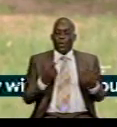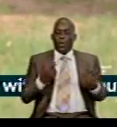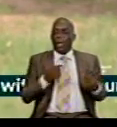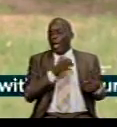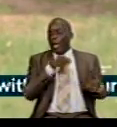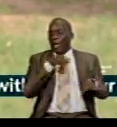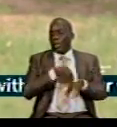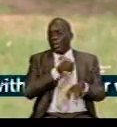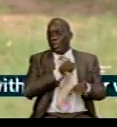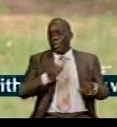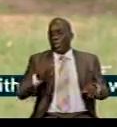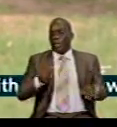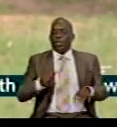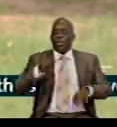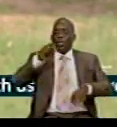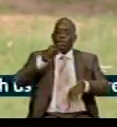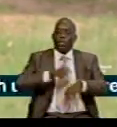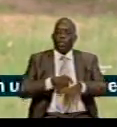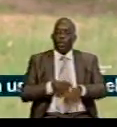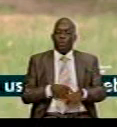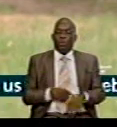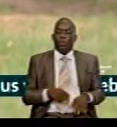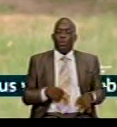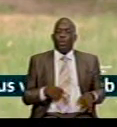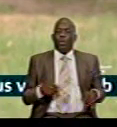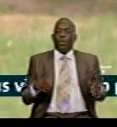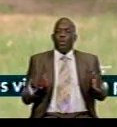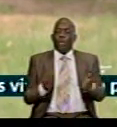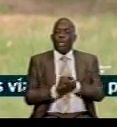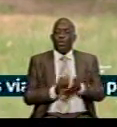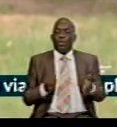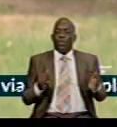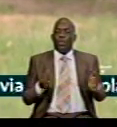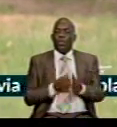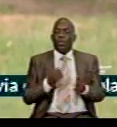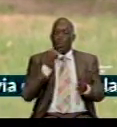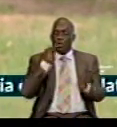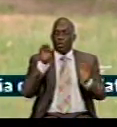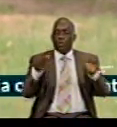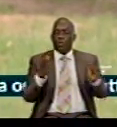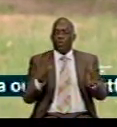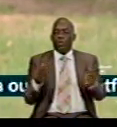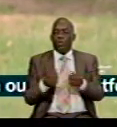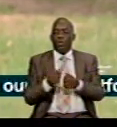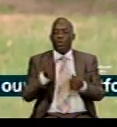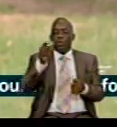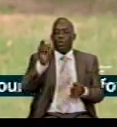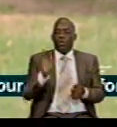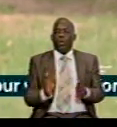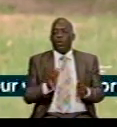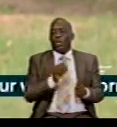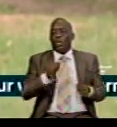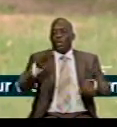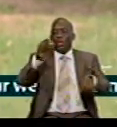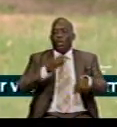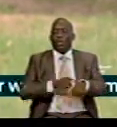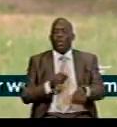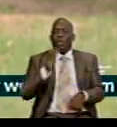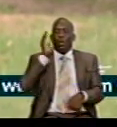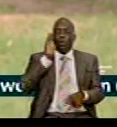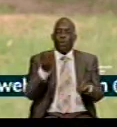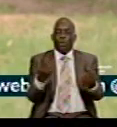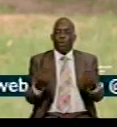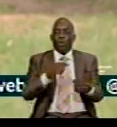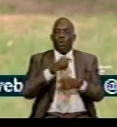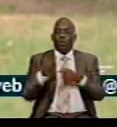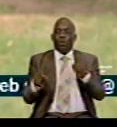that it is possible with God, and that a time will come when I'll be relieved from the